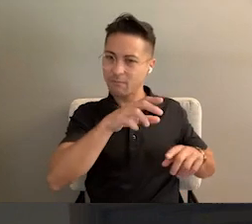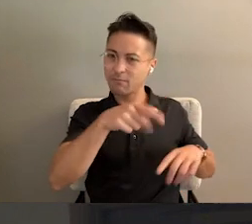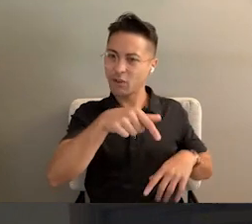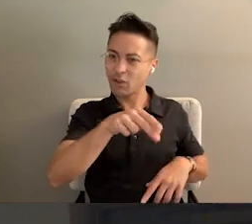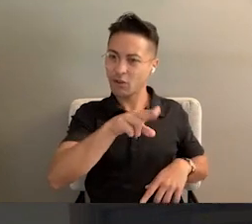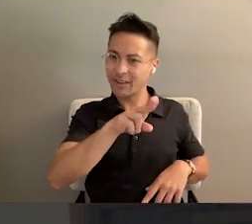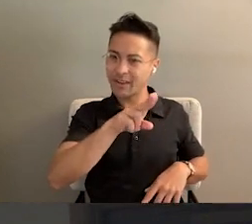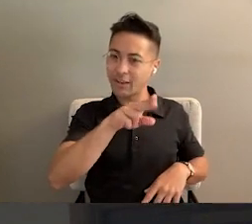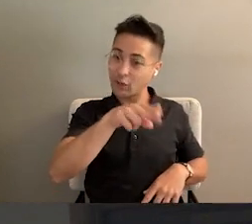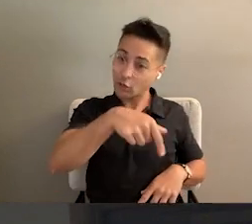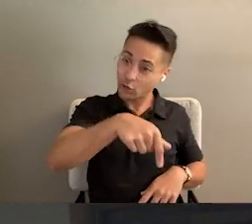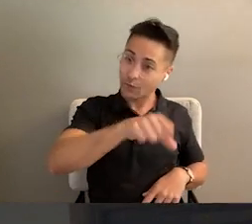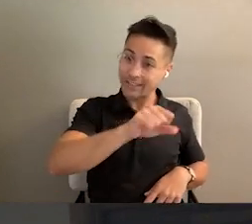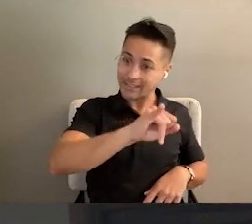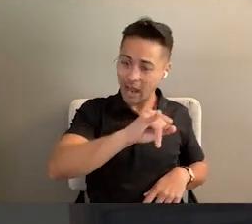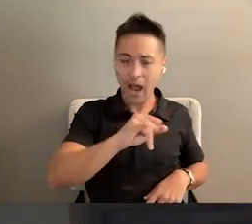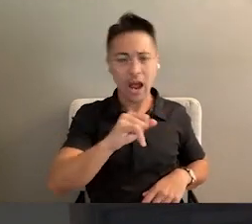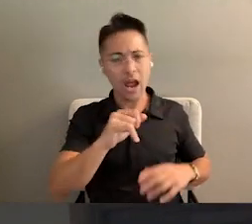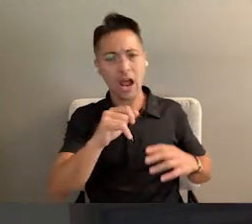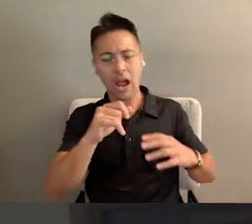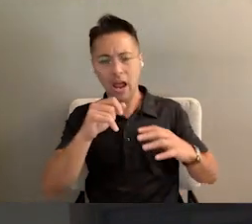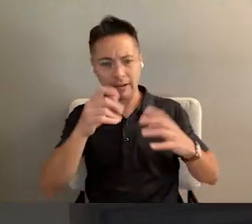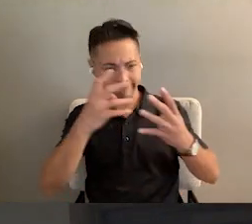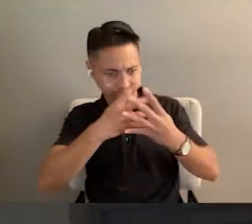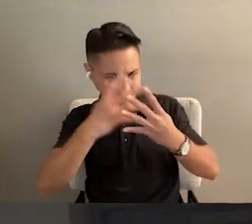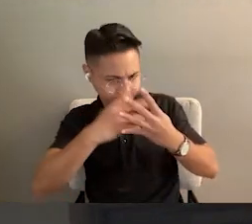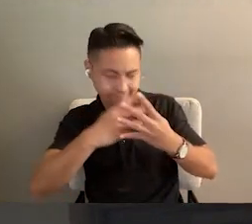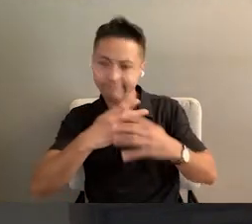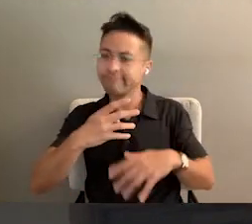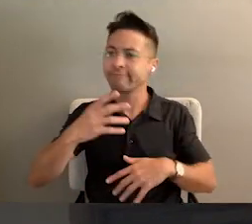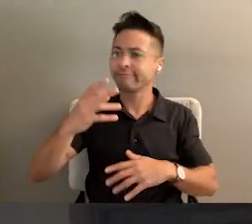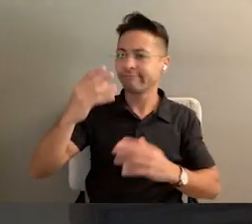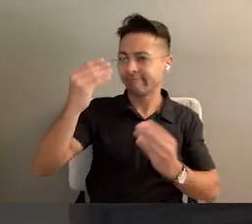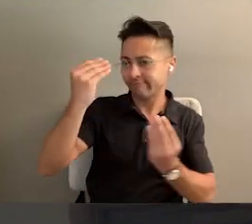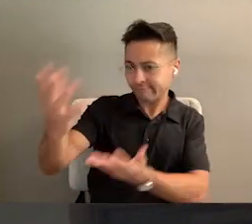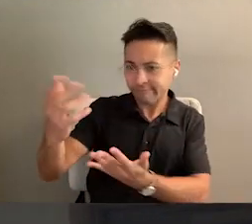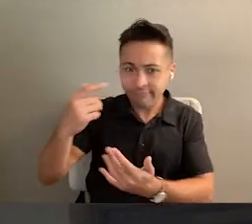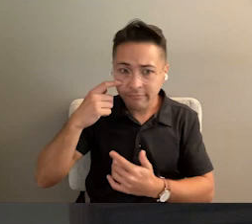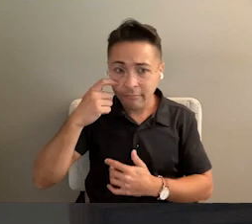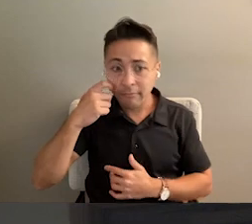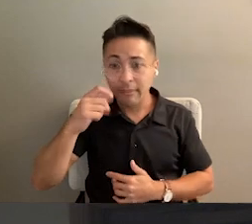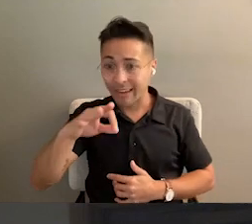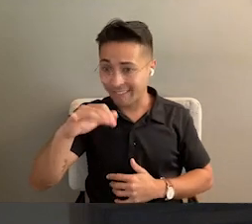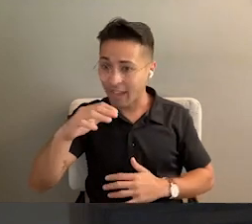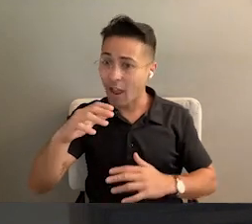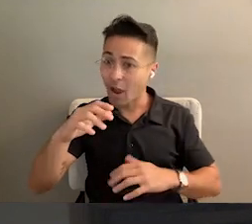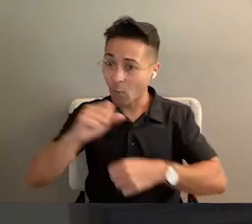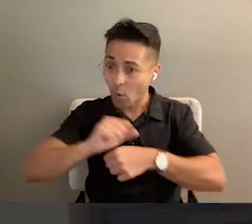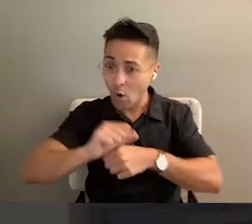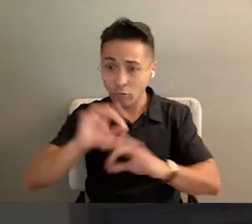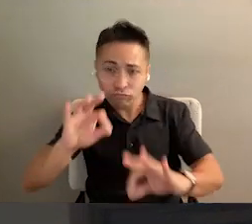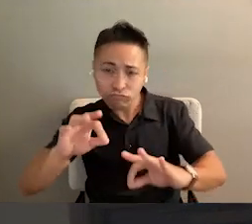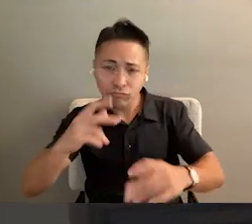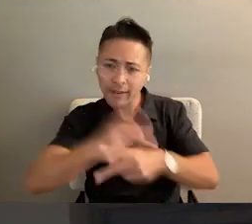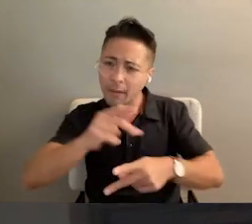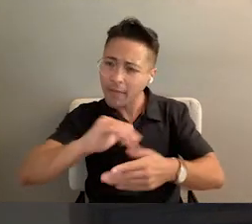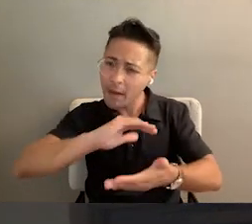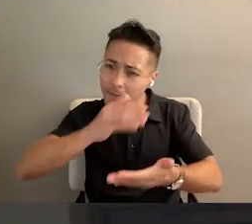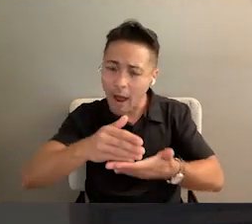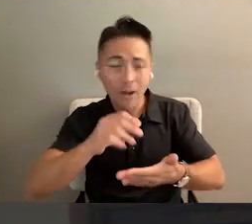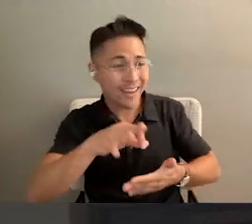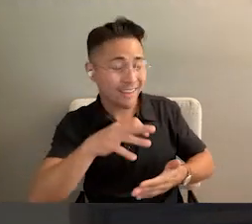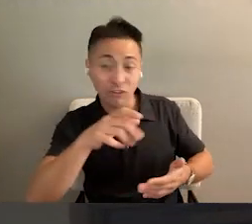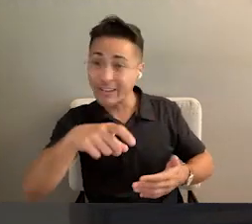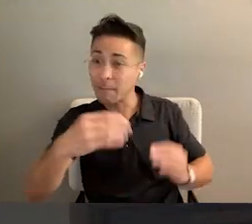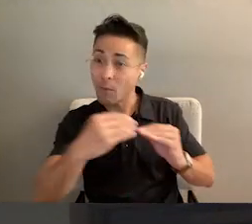the information from that QSI goes through an algorithm, gives them a baseline amount. If that works, you stay at that amount. If you